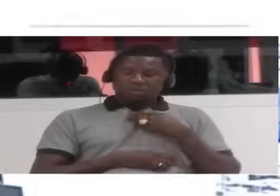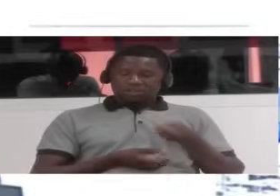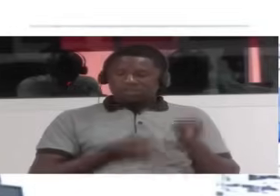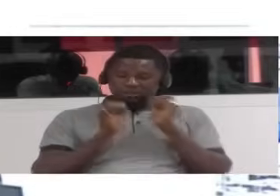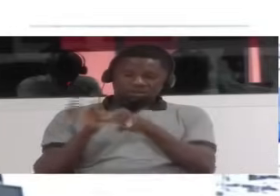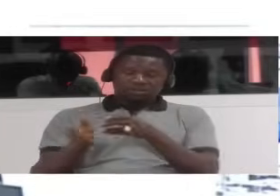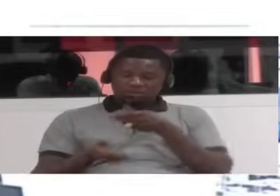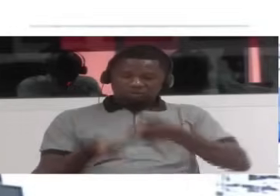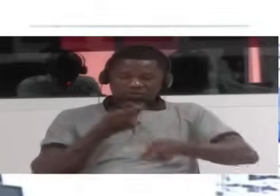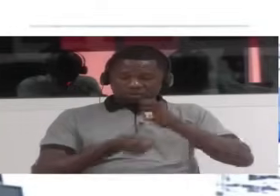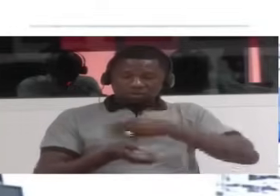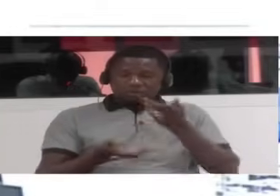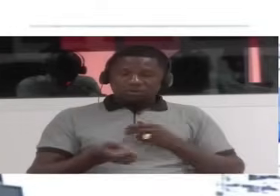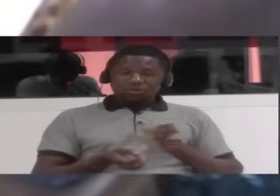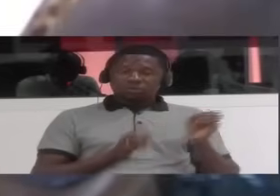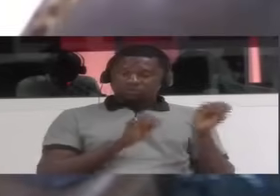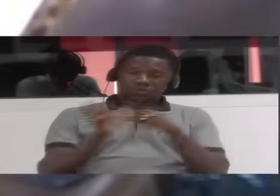Haruna.